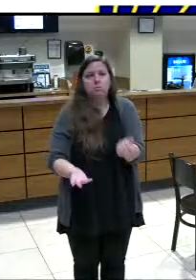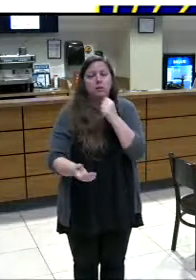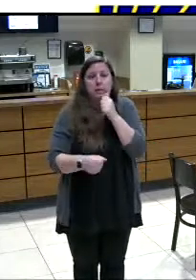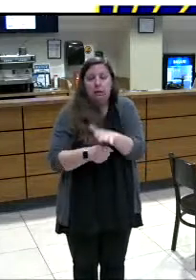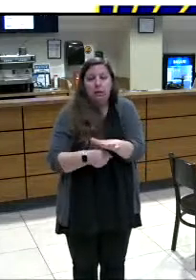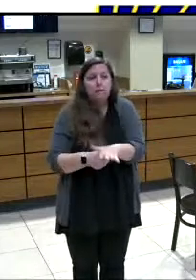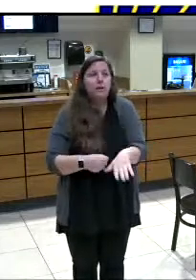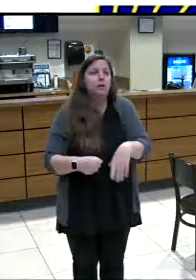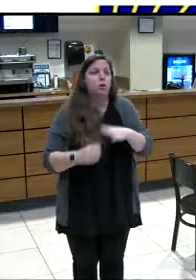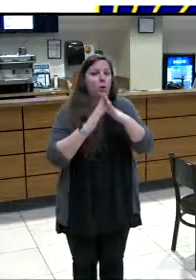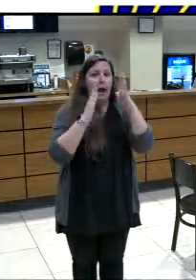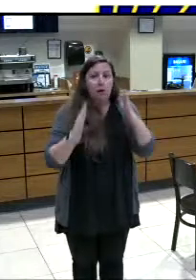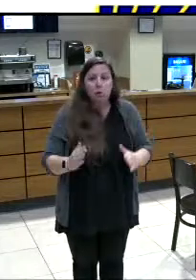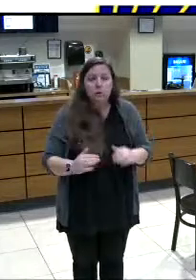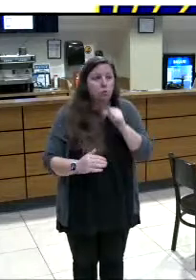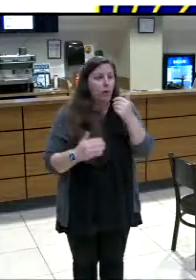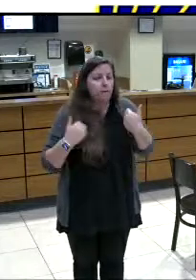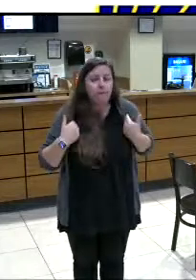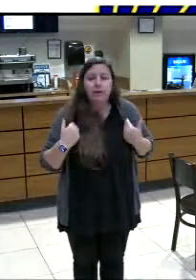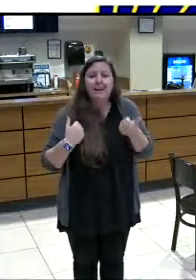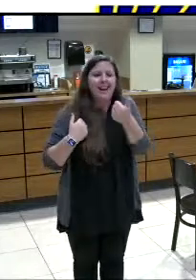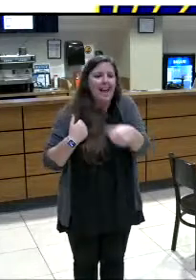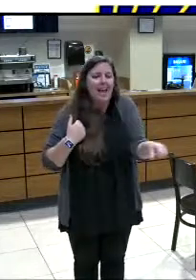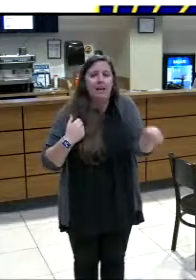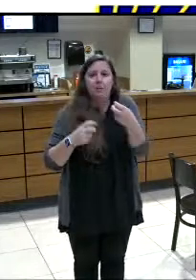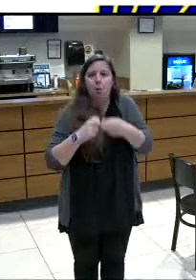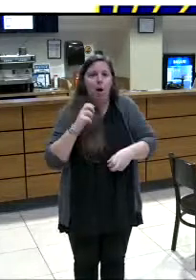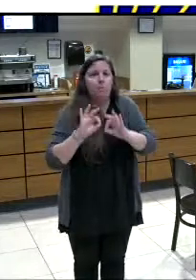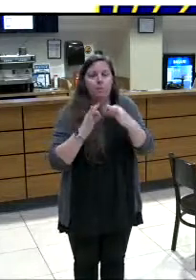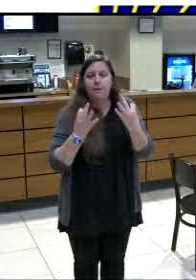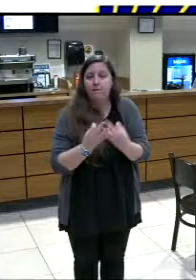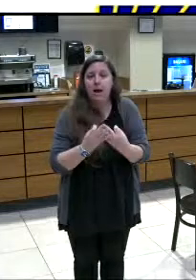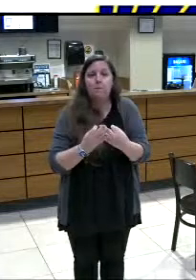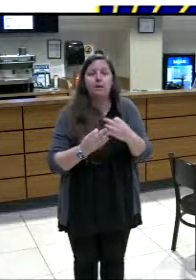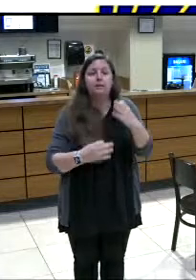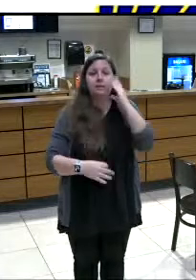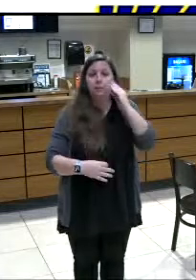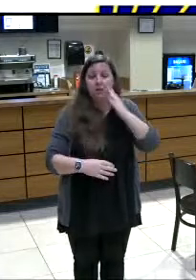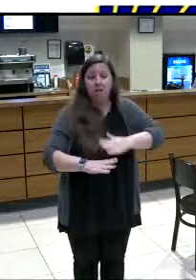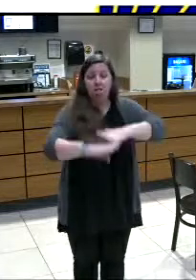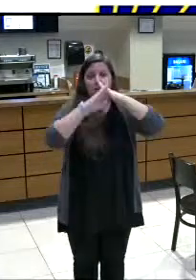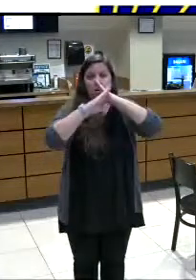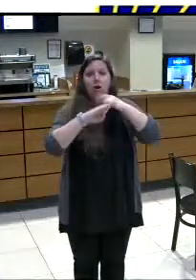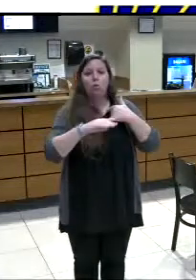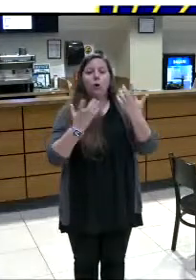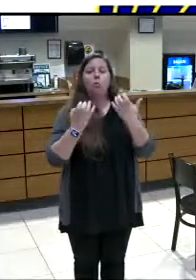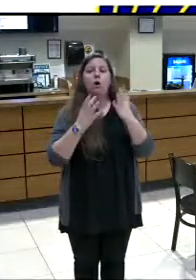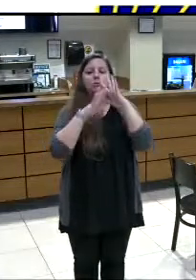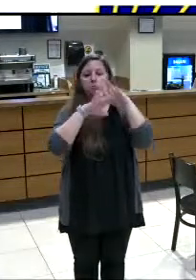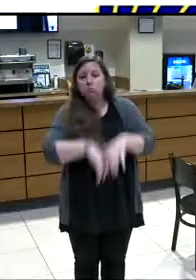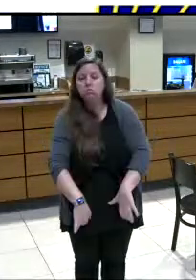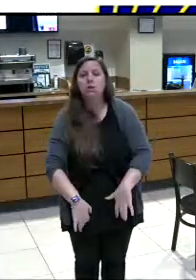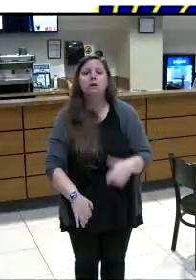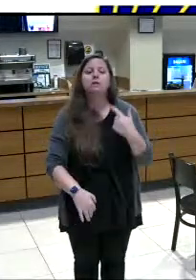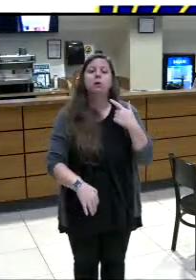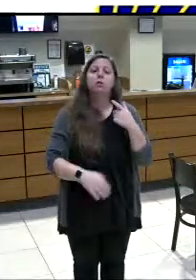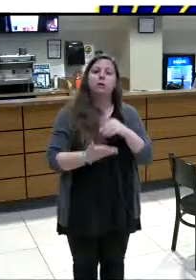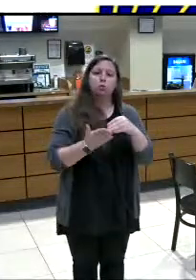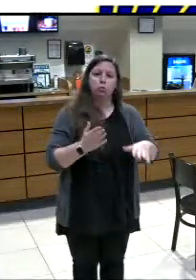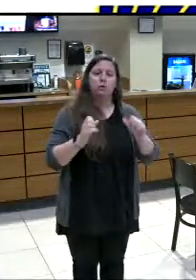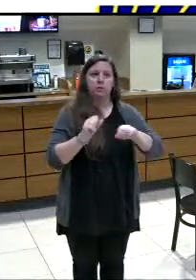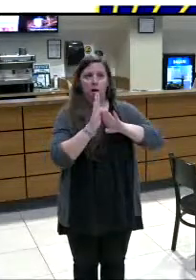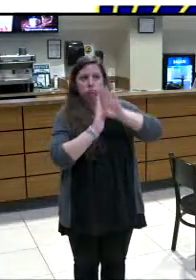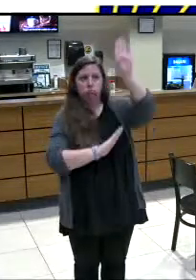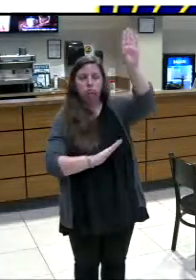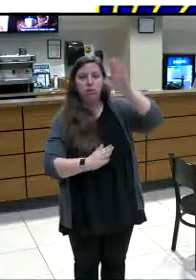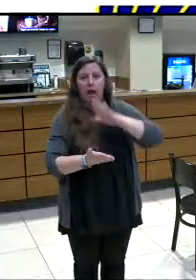be experiencing or a family may be experiencing, so that they can learn, they can read, and they can thrive academically. As you remember,